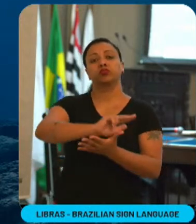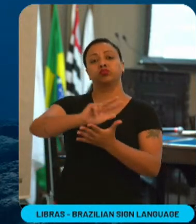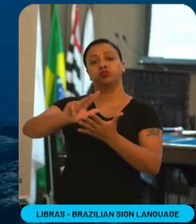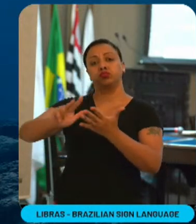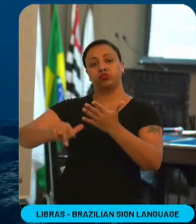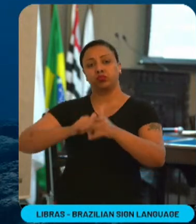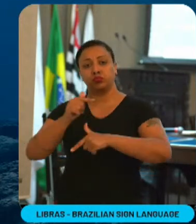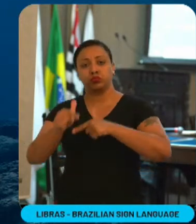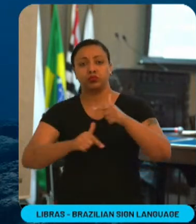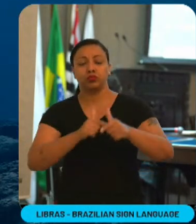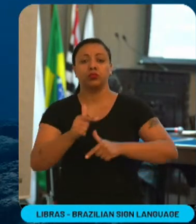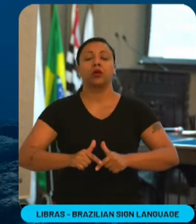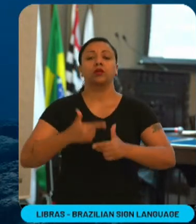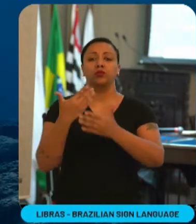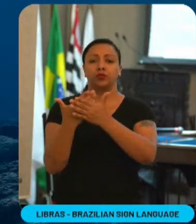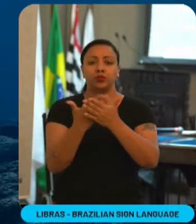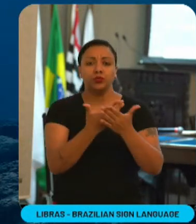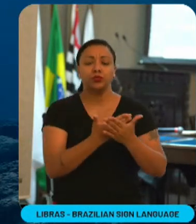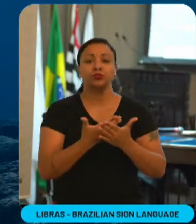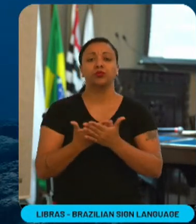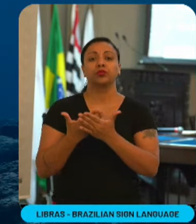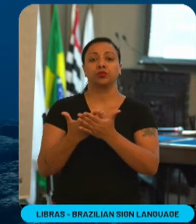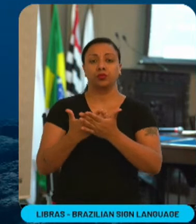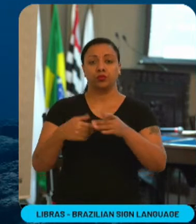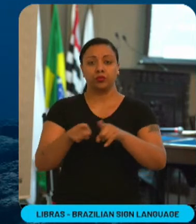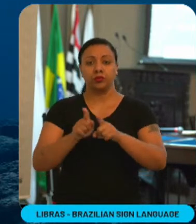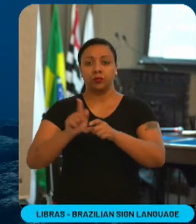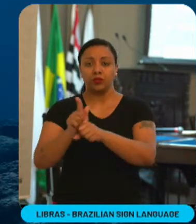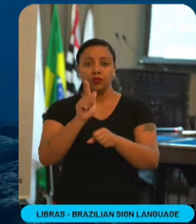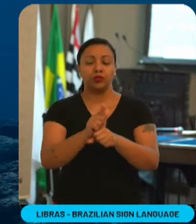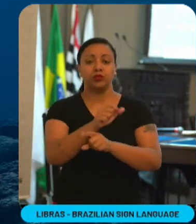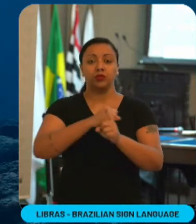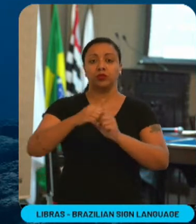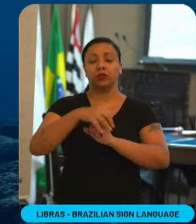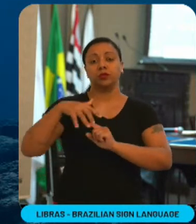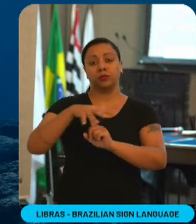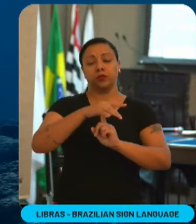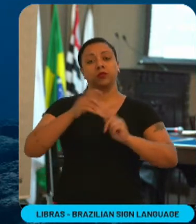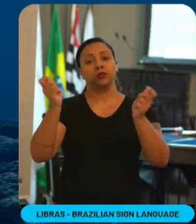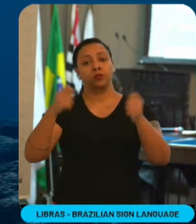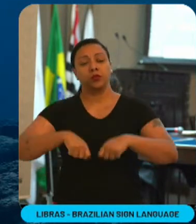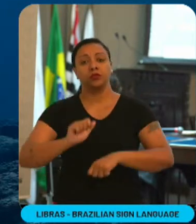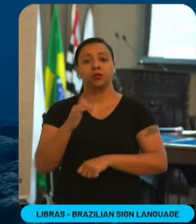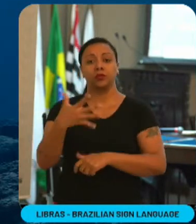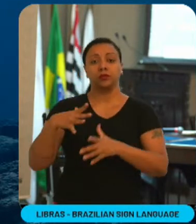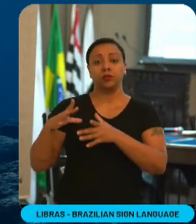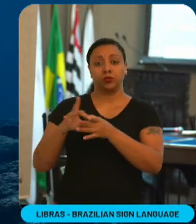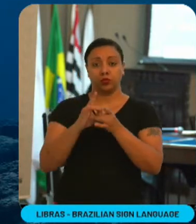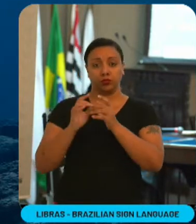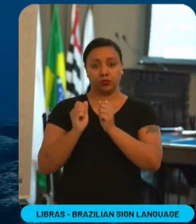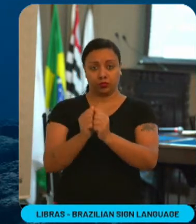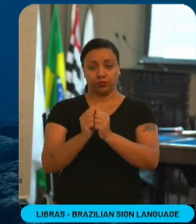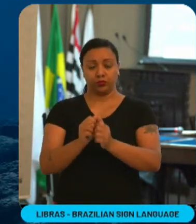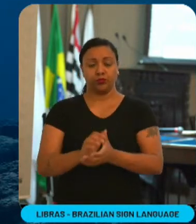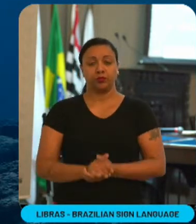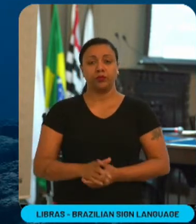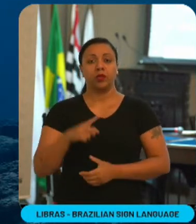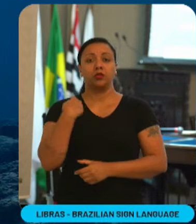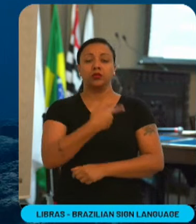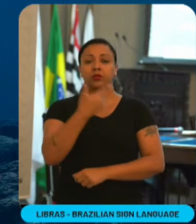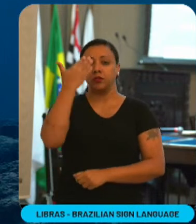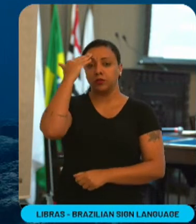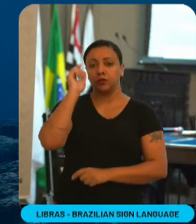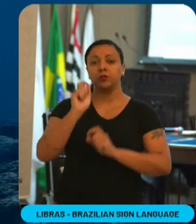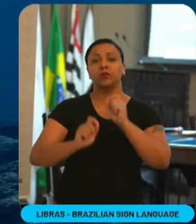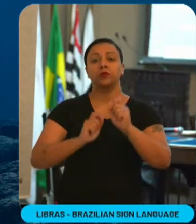There are a series of actions and studies and social environmental actions that can be carried